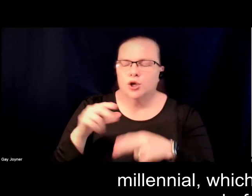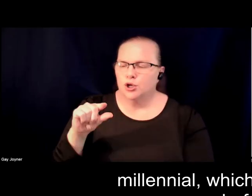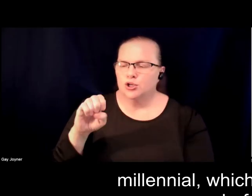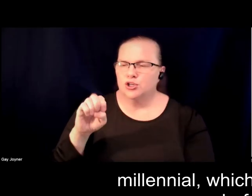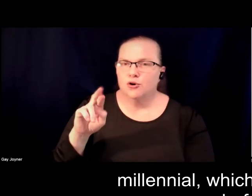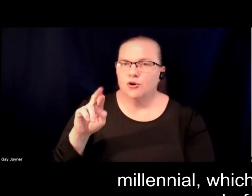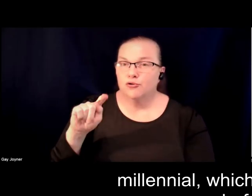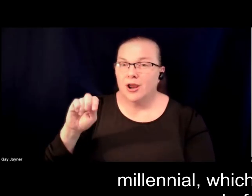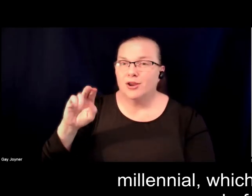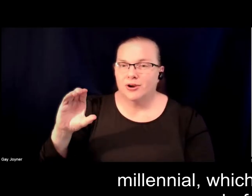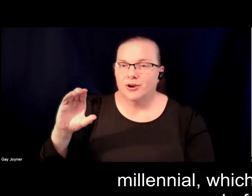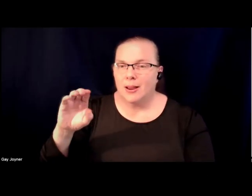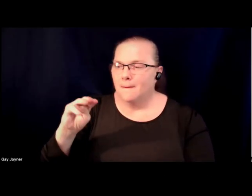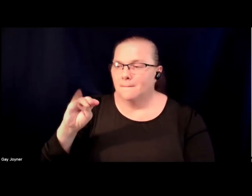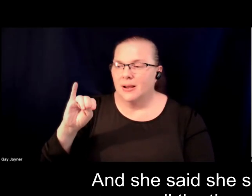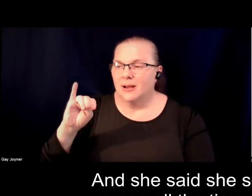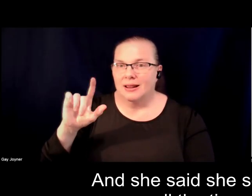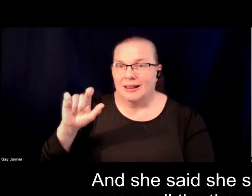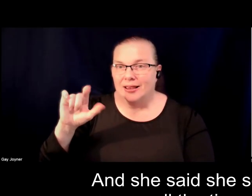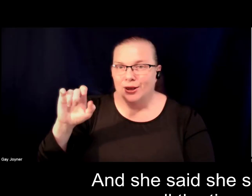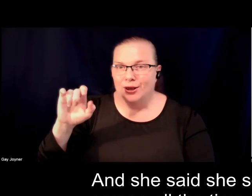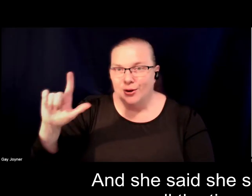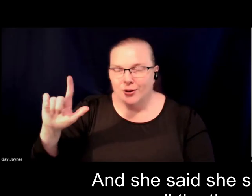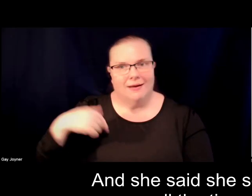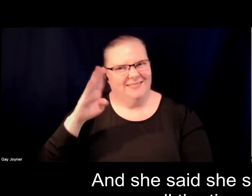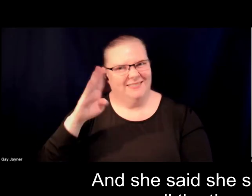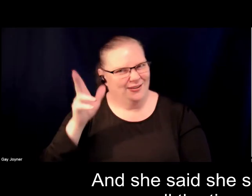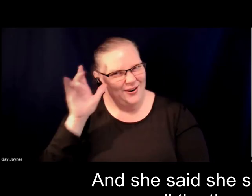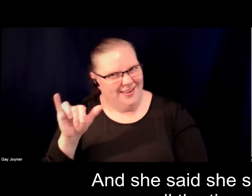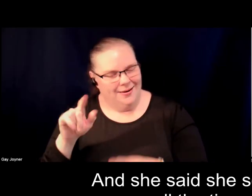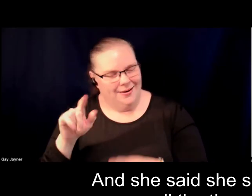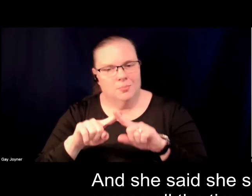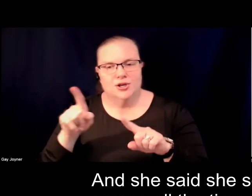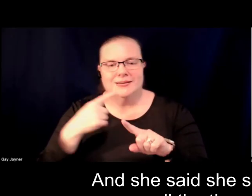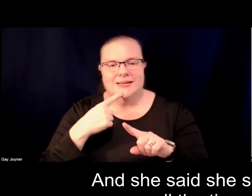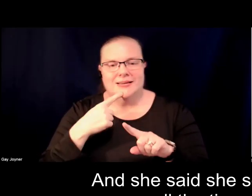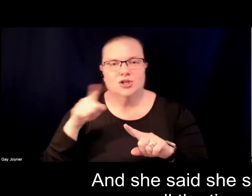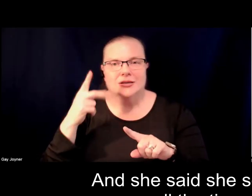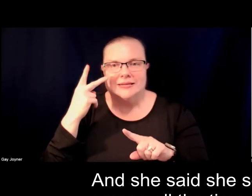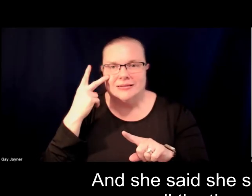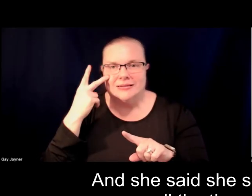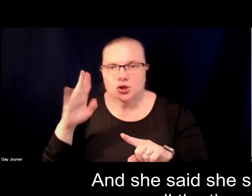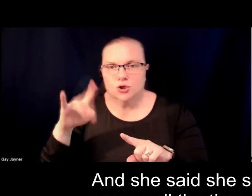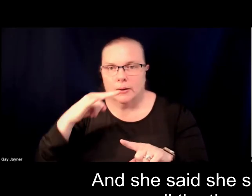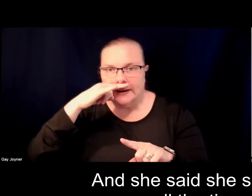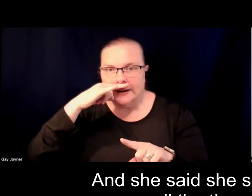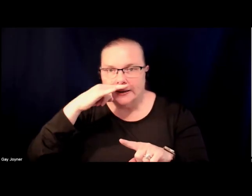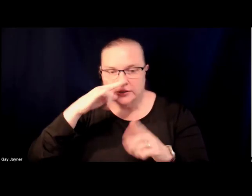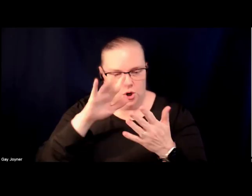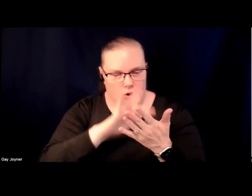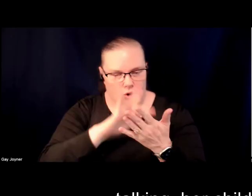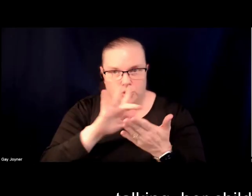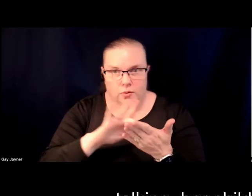millennial, which I'd never heard before. And she said she sees her kids on the screen all the time when they're